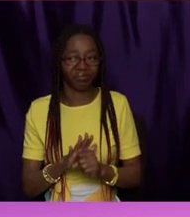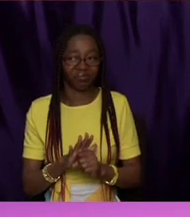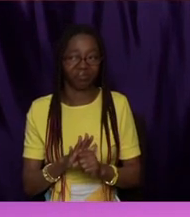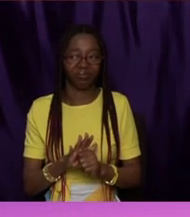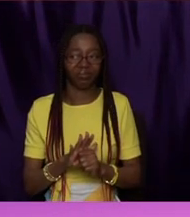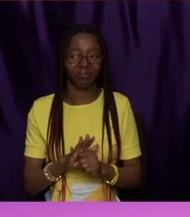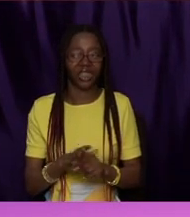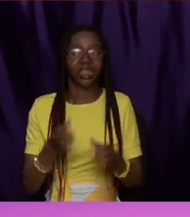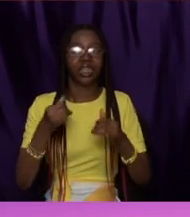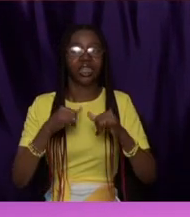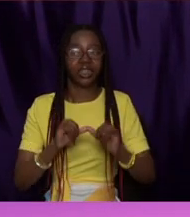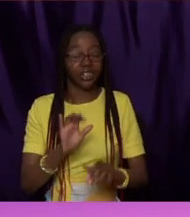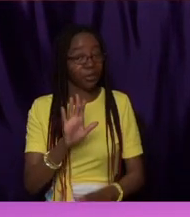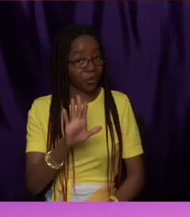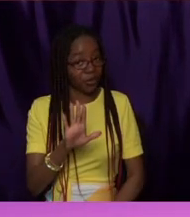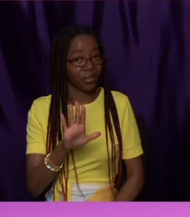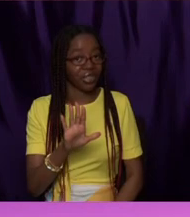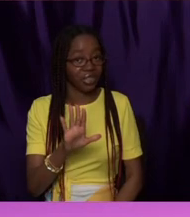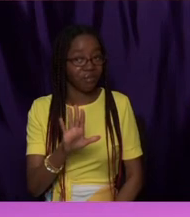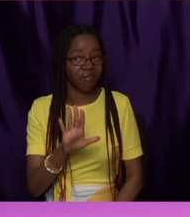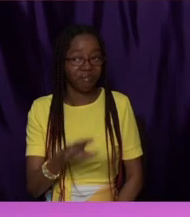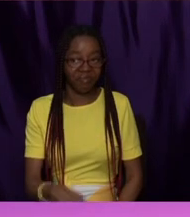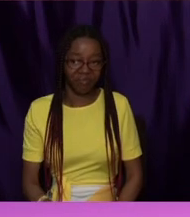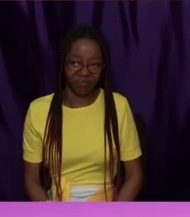is still your promise.